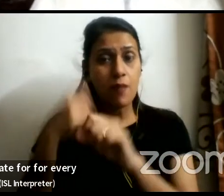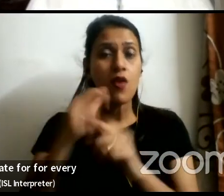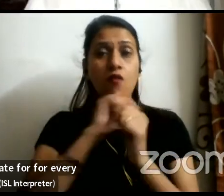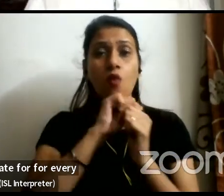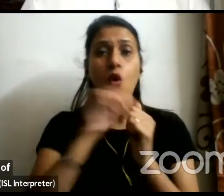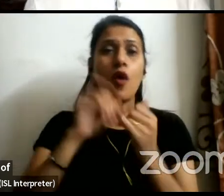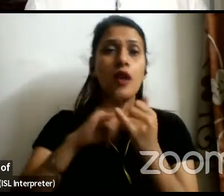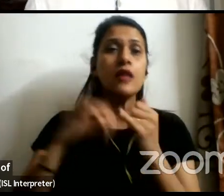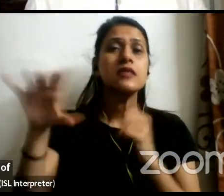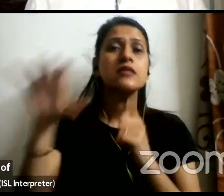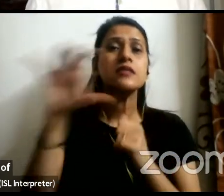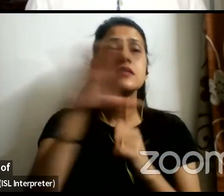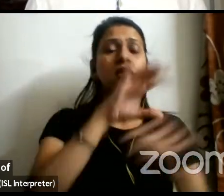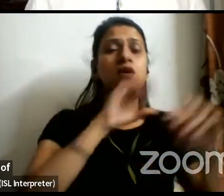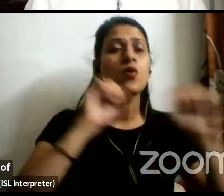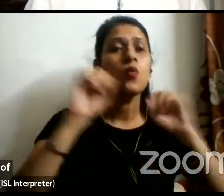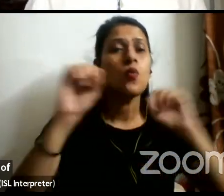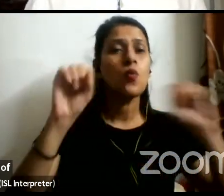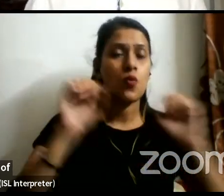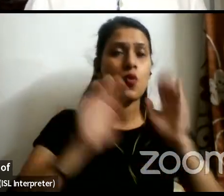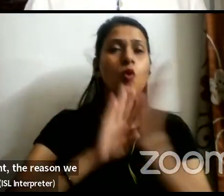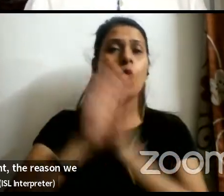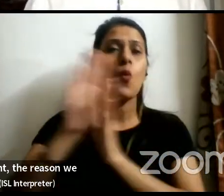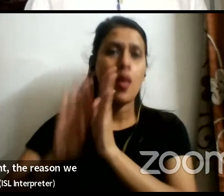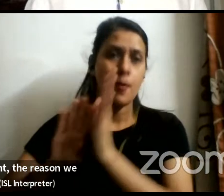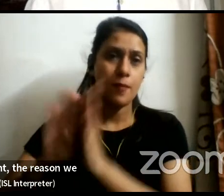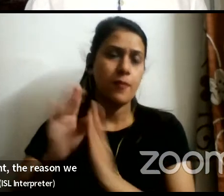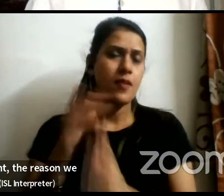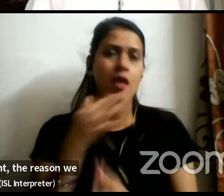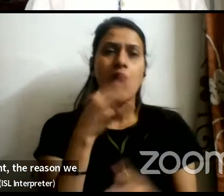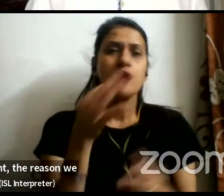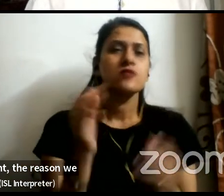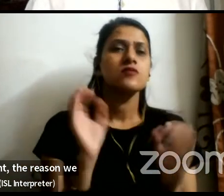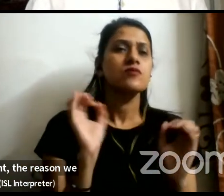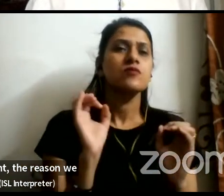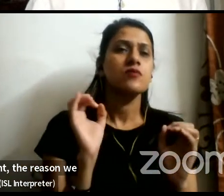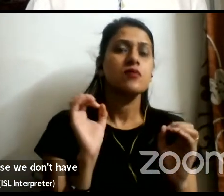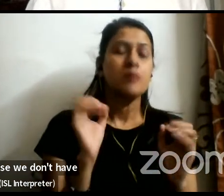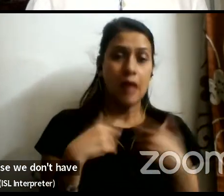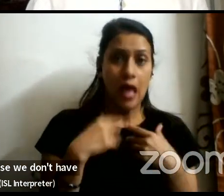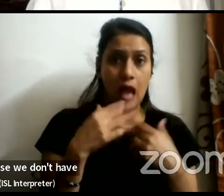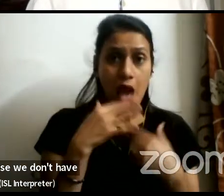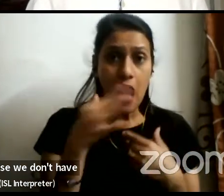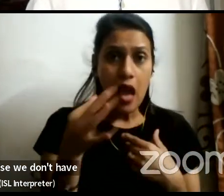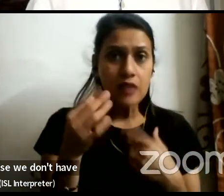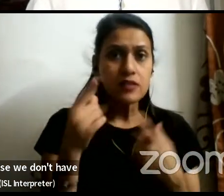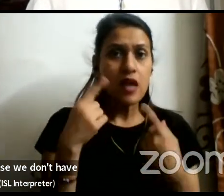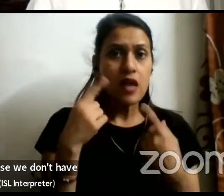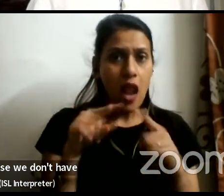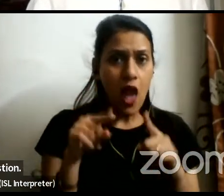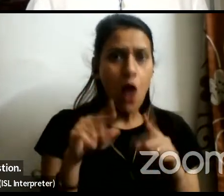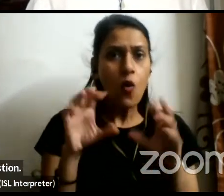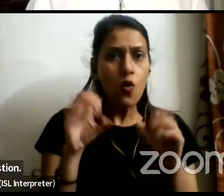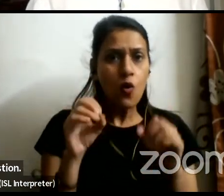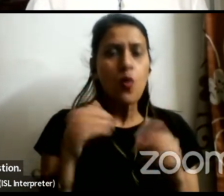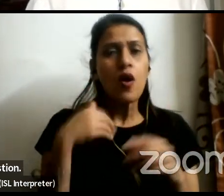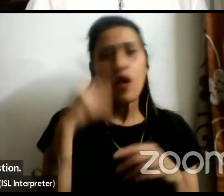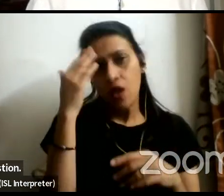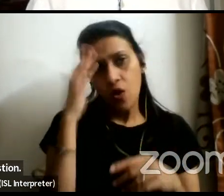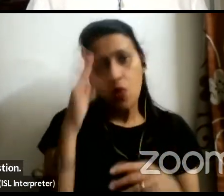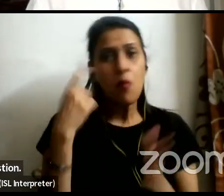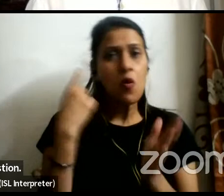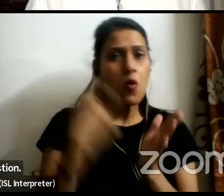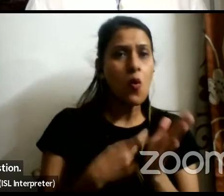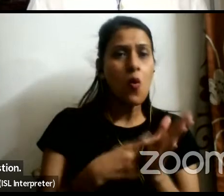The reason we don't ask this question enough is because we don't have the liberty to ask this question. I think the people who originated